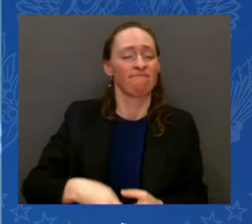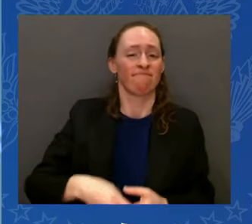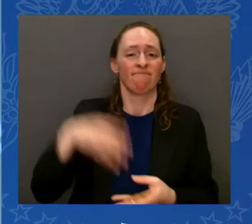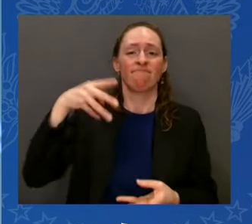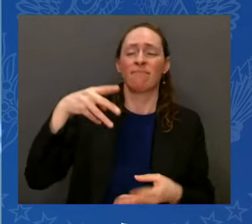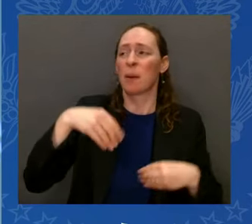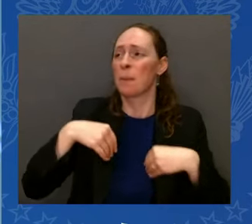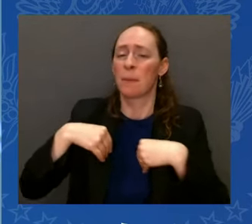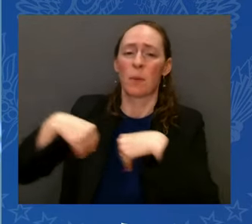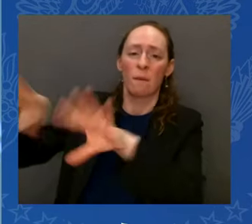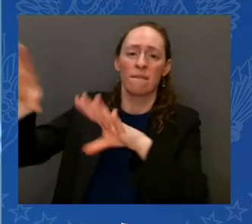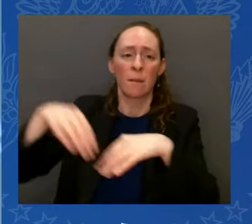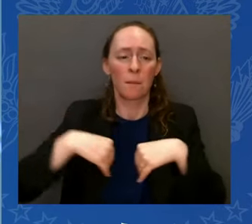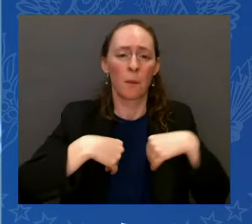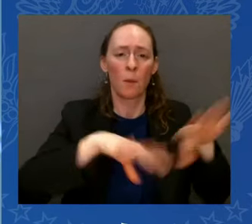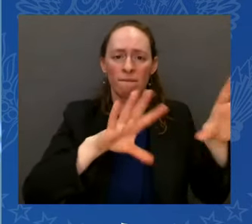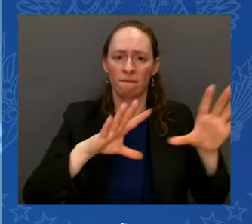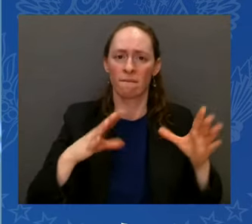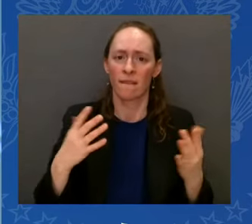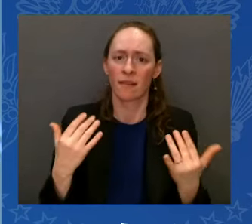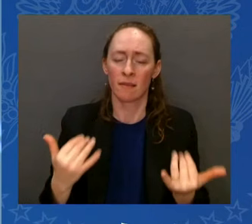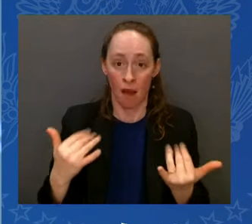home.